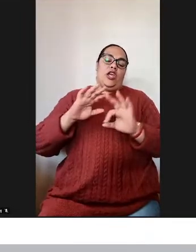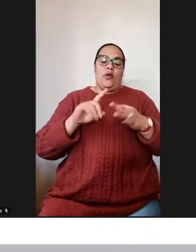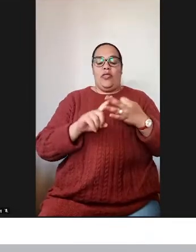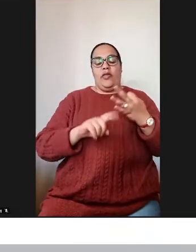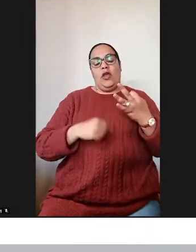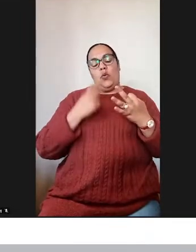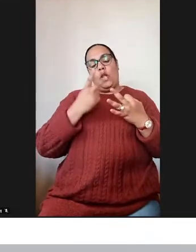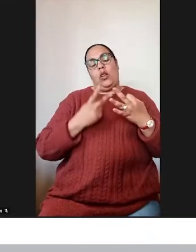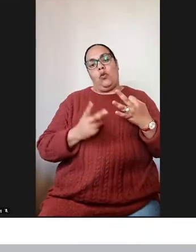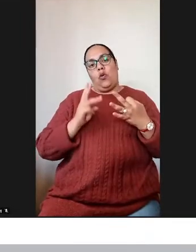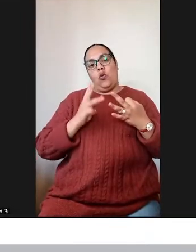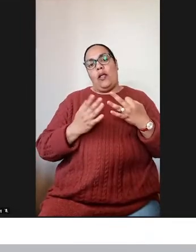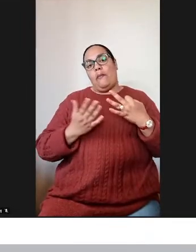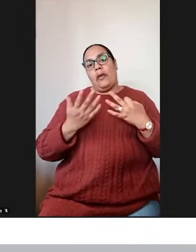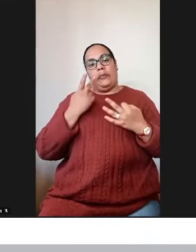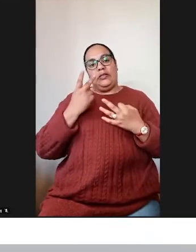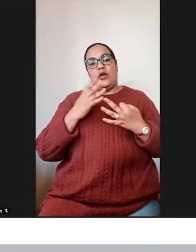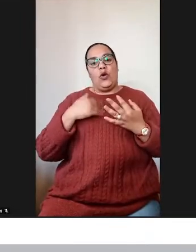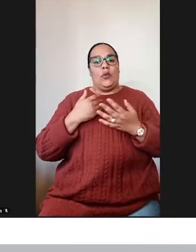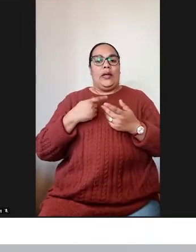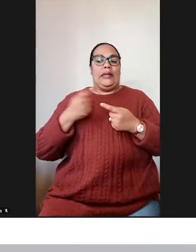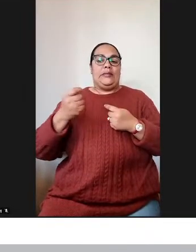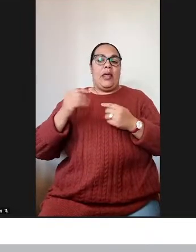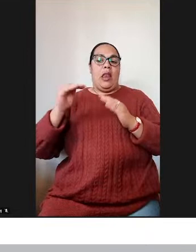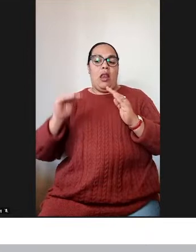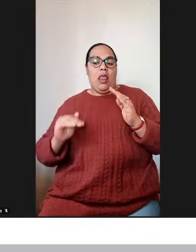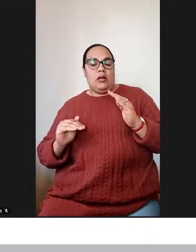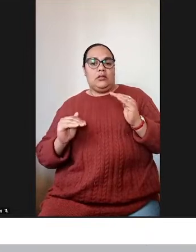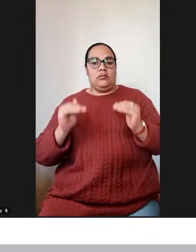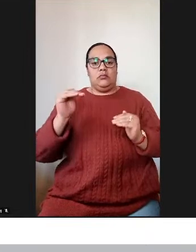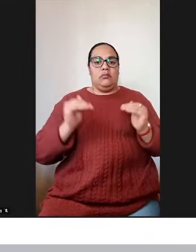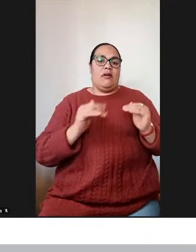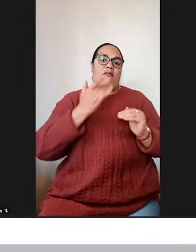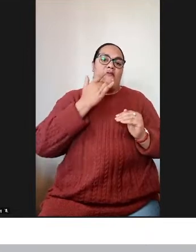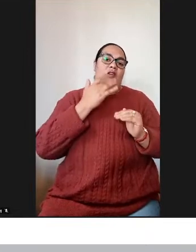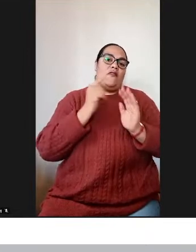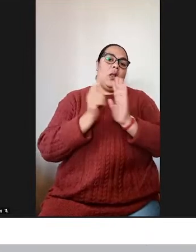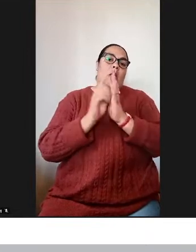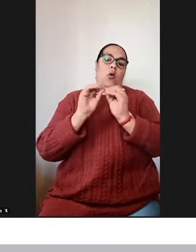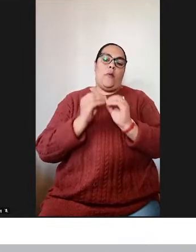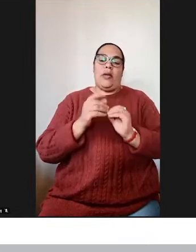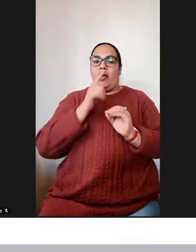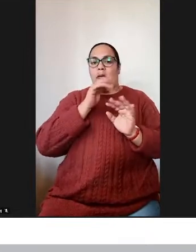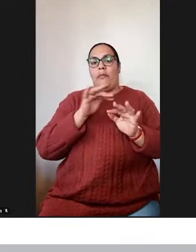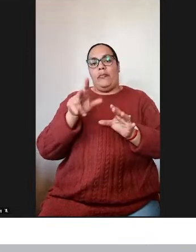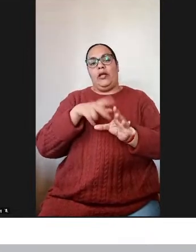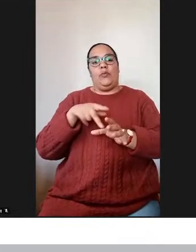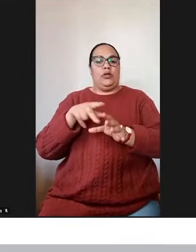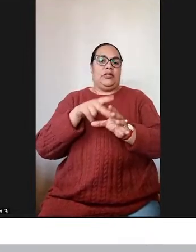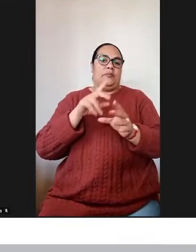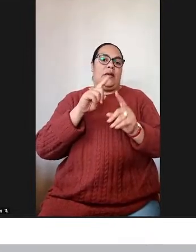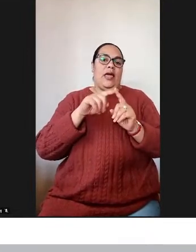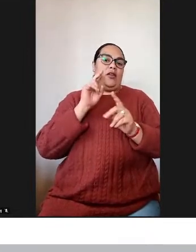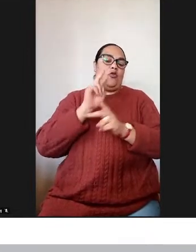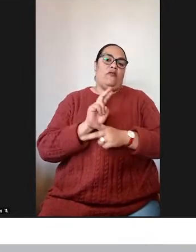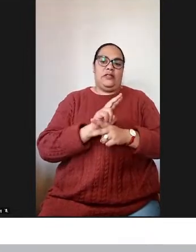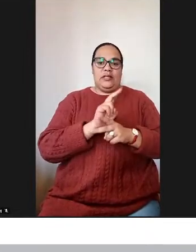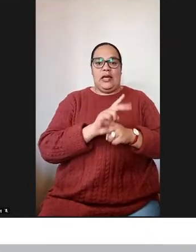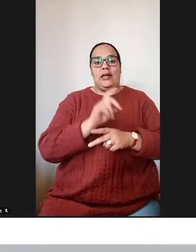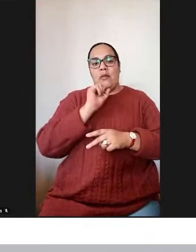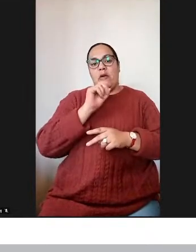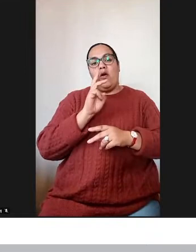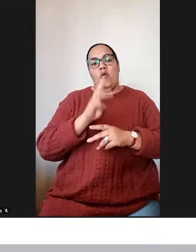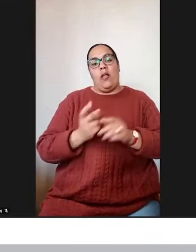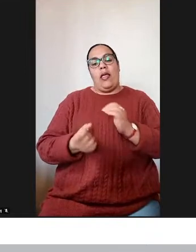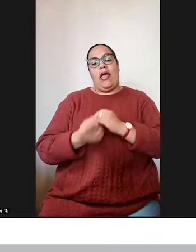at, maybe seeing where we can spend less in favor of lawmaking, public participation and oversight that would need to happen